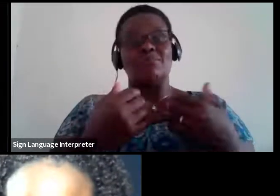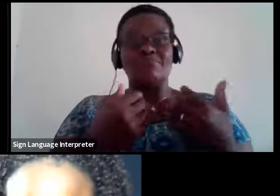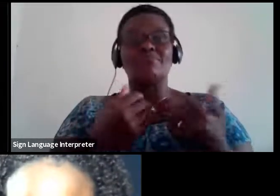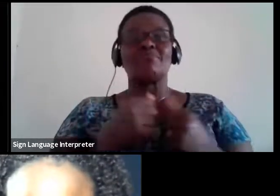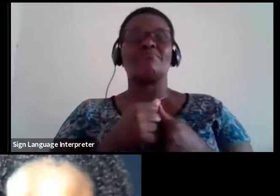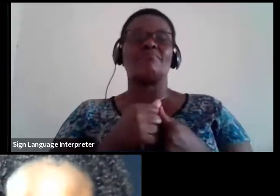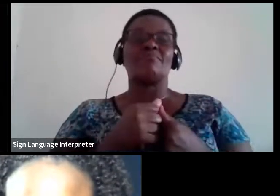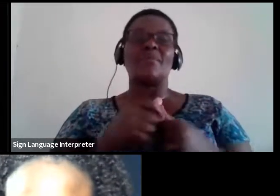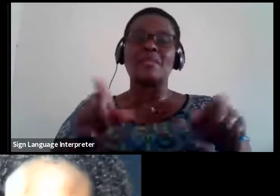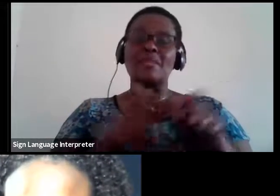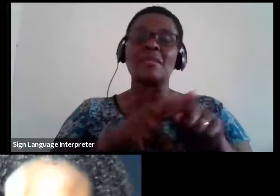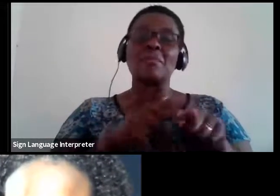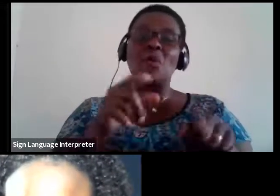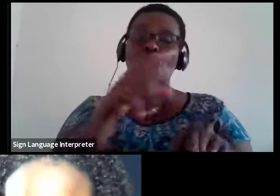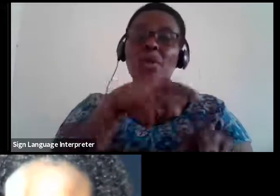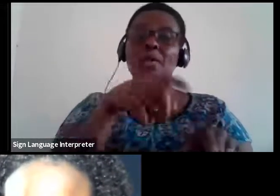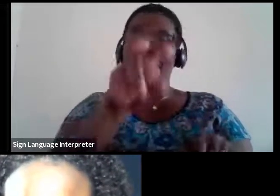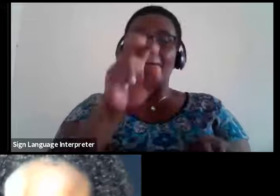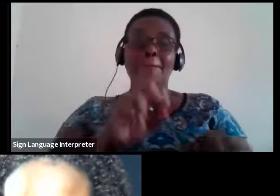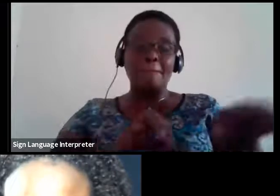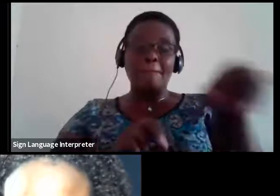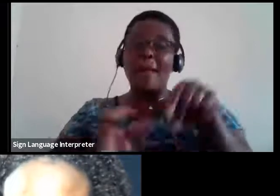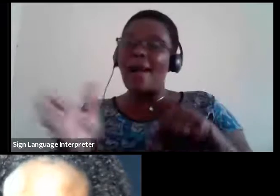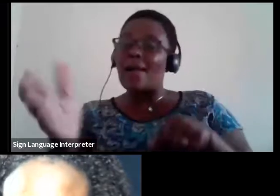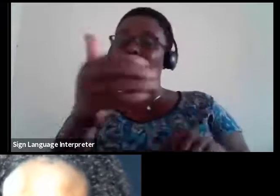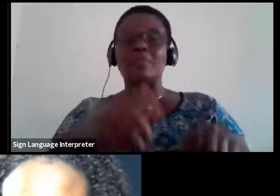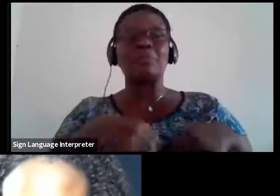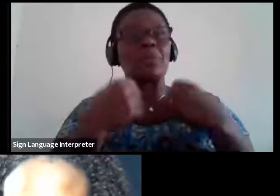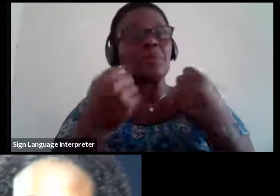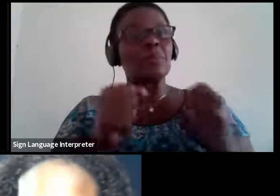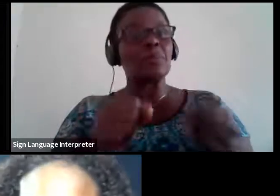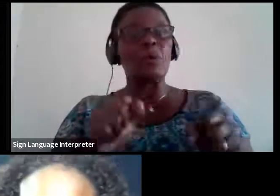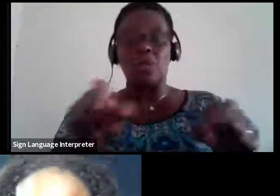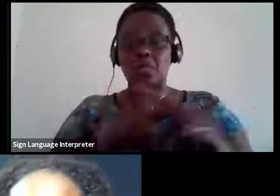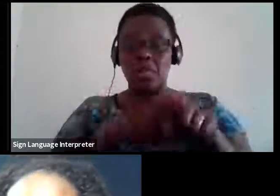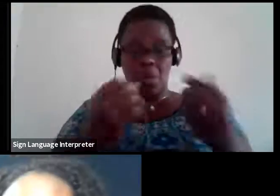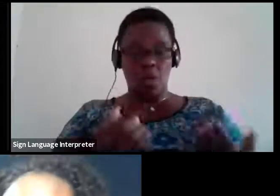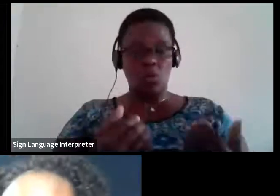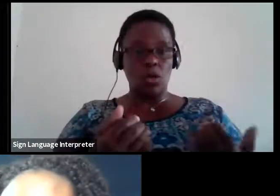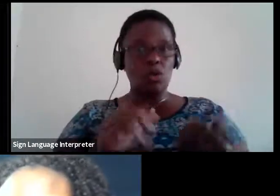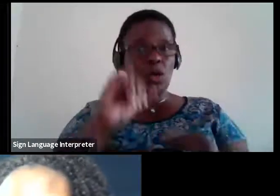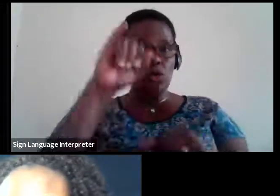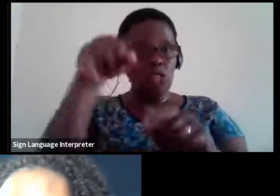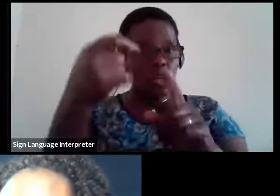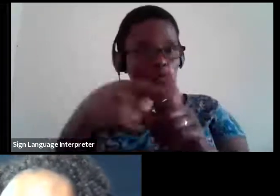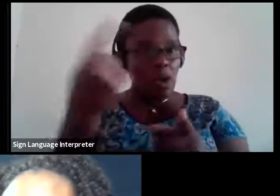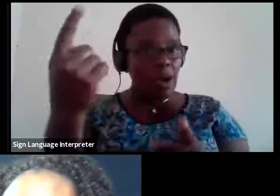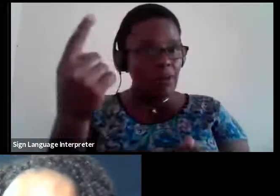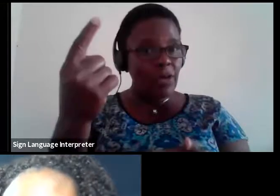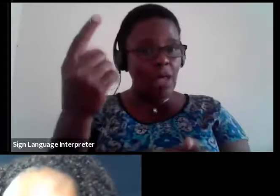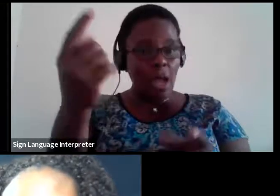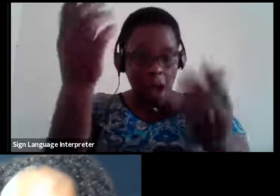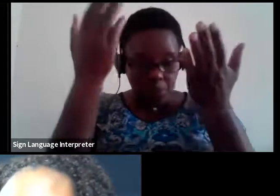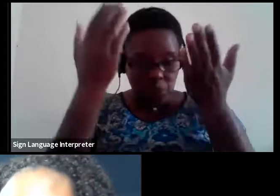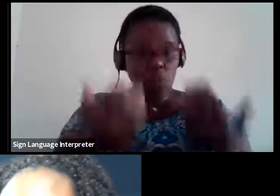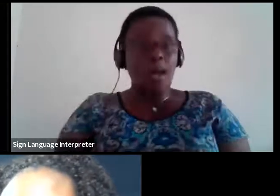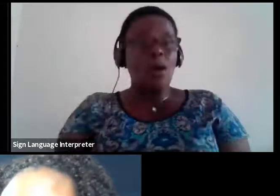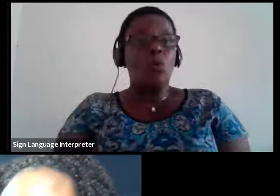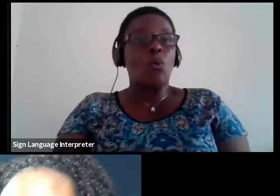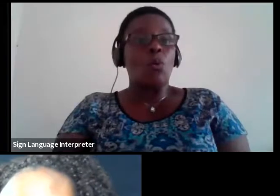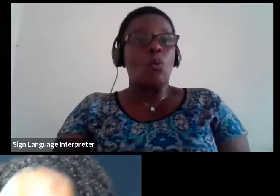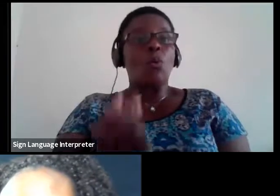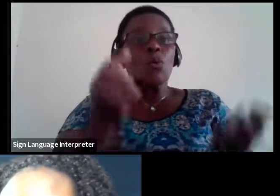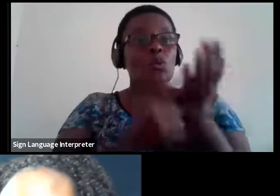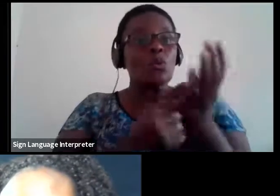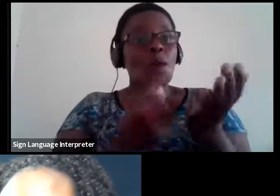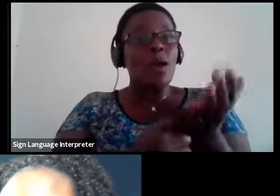remove access to certain platforms. For example, even right now, ever since January 2021 to date, in Uganda,